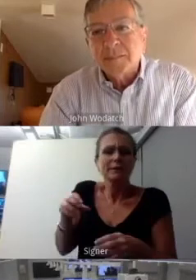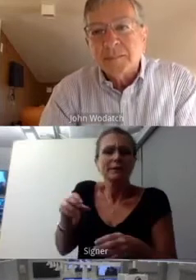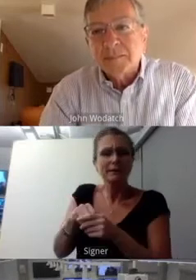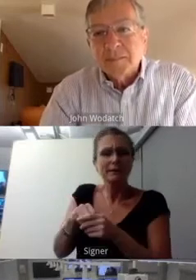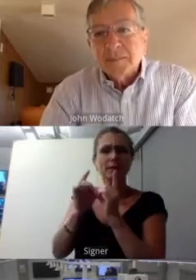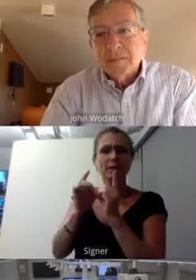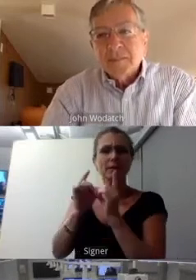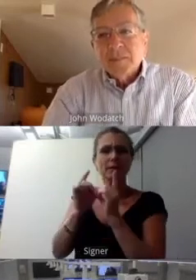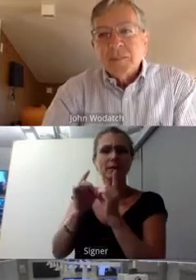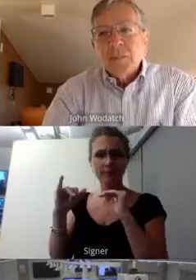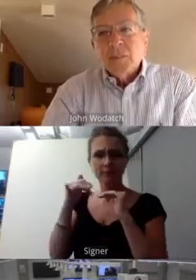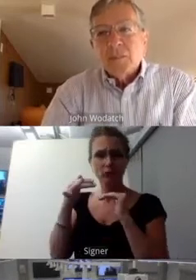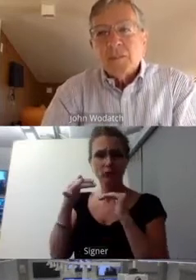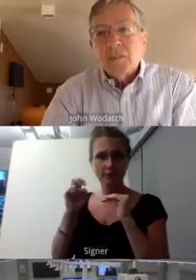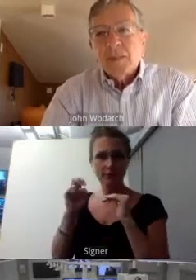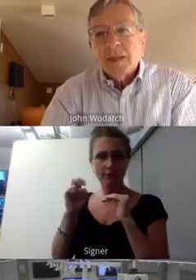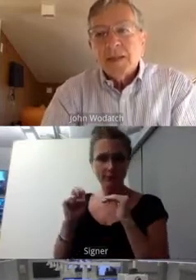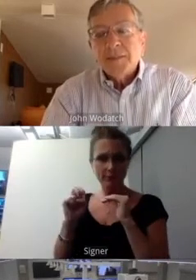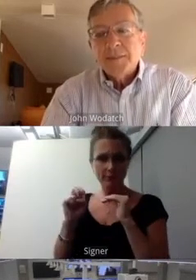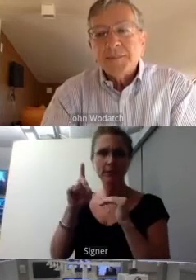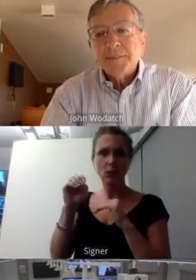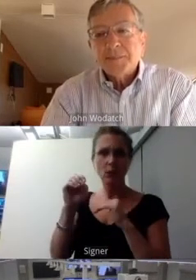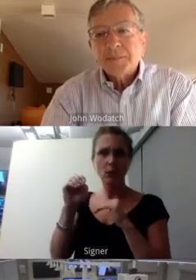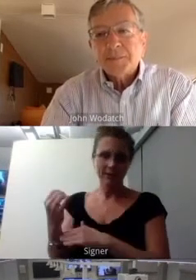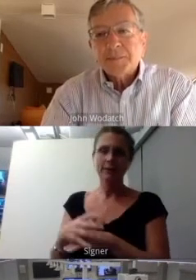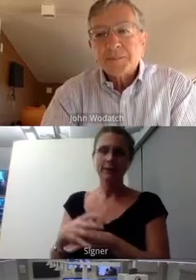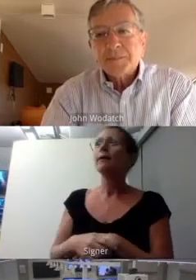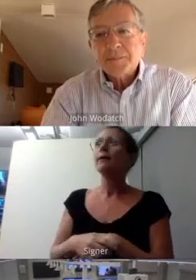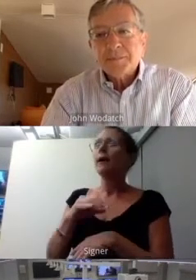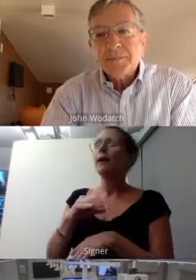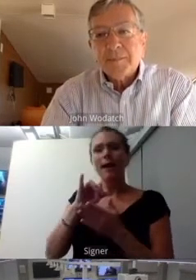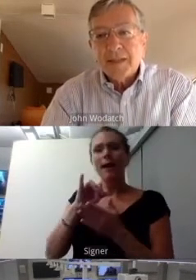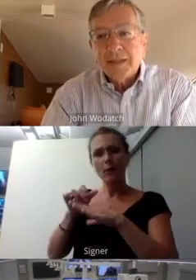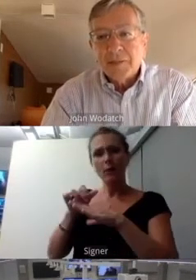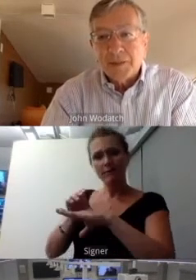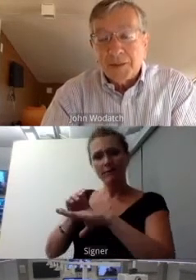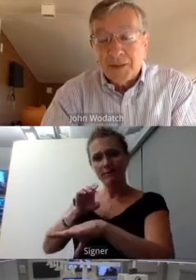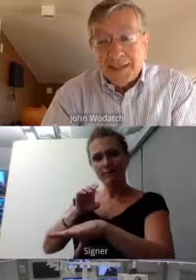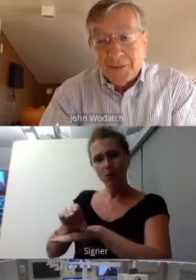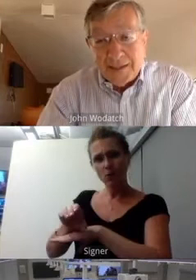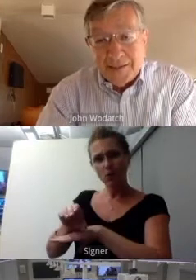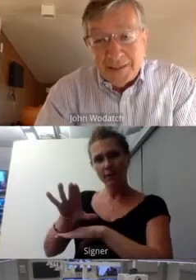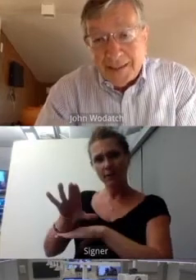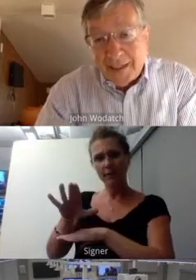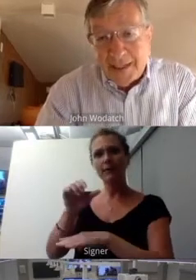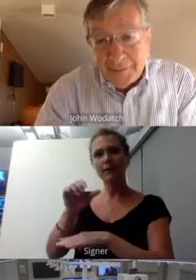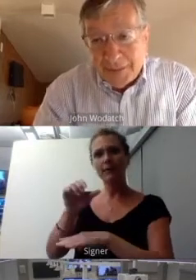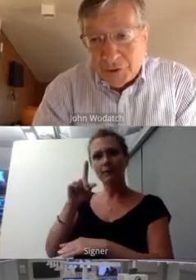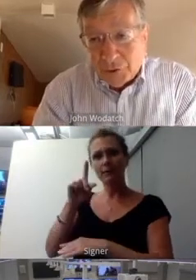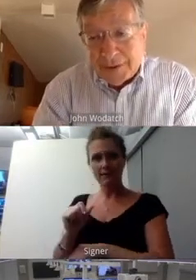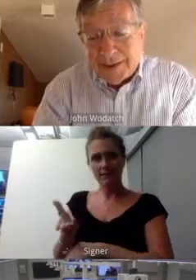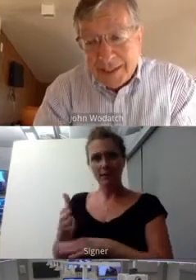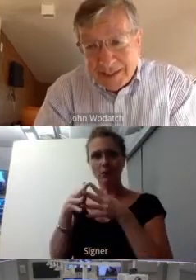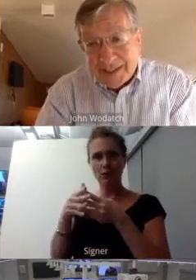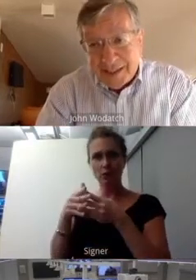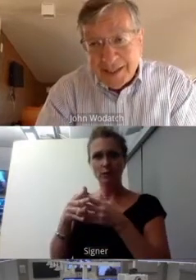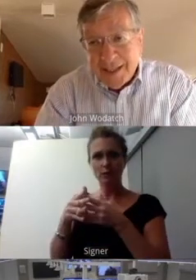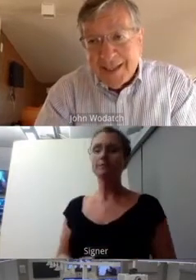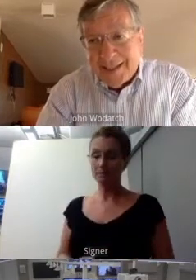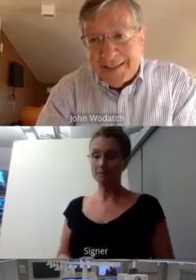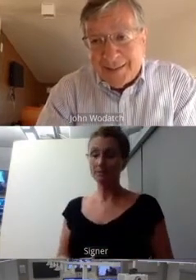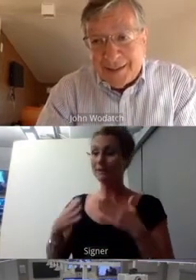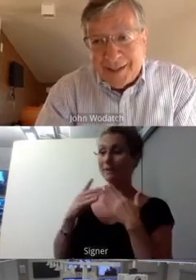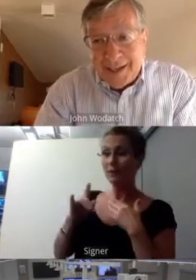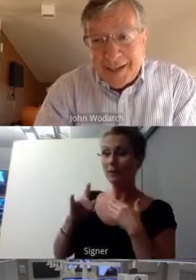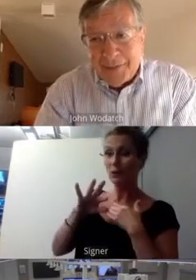you enforce the Americans with Disabilities Act. Well, thank you, David, and I've enjoyed listening, and